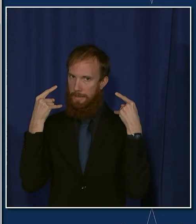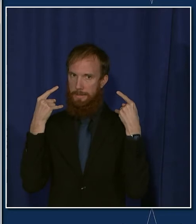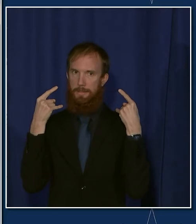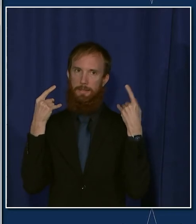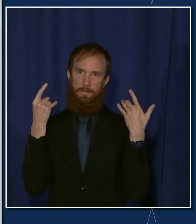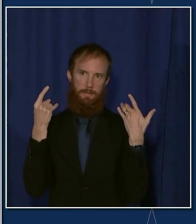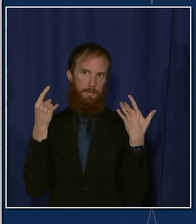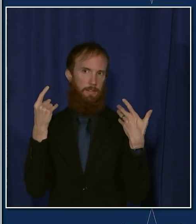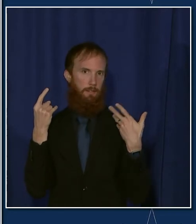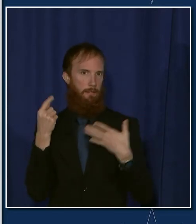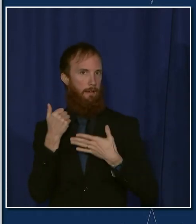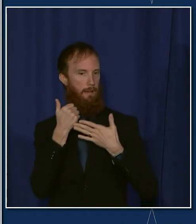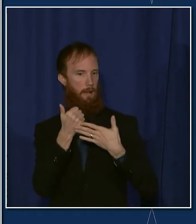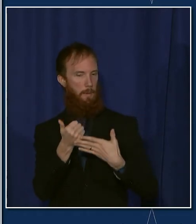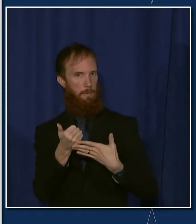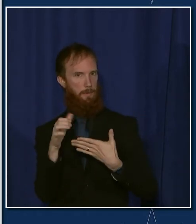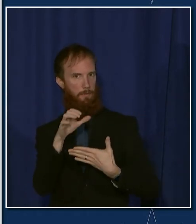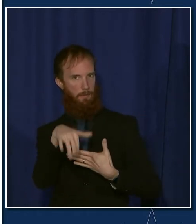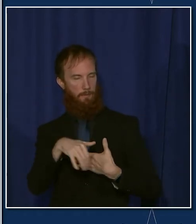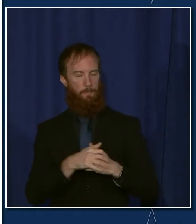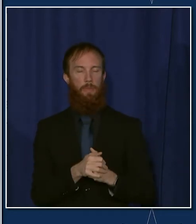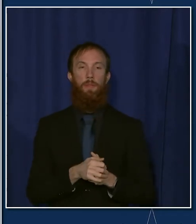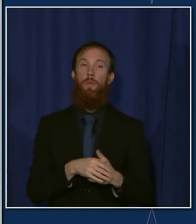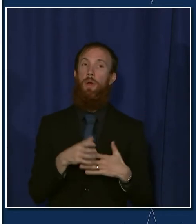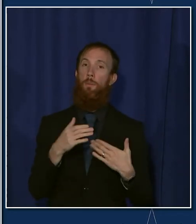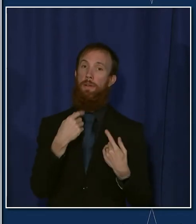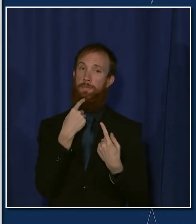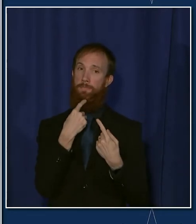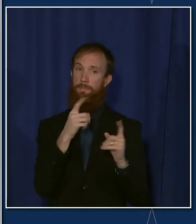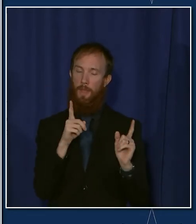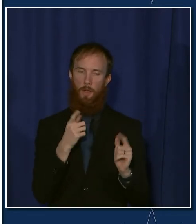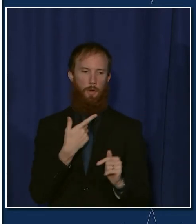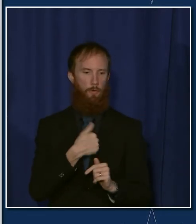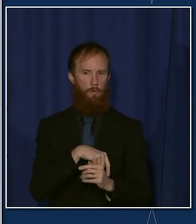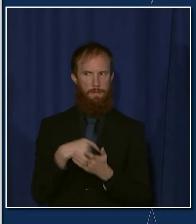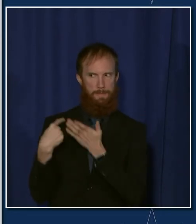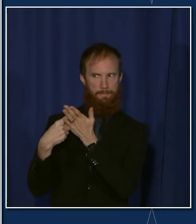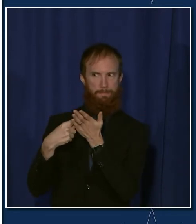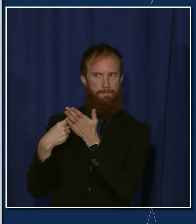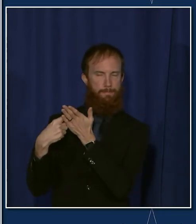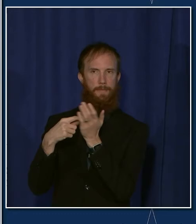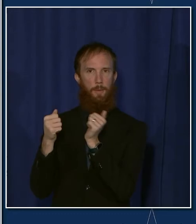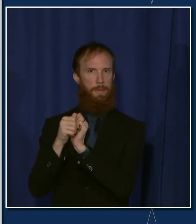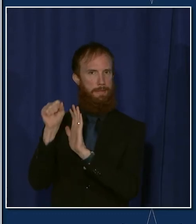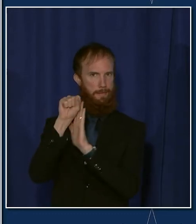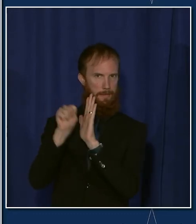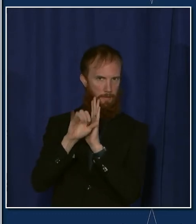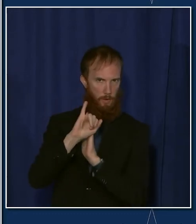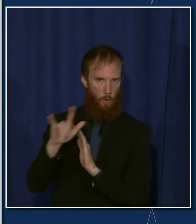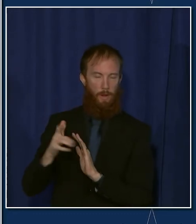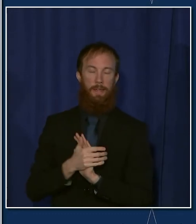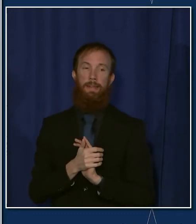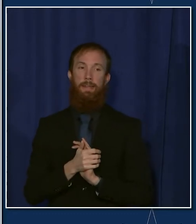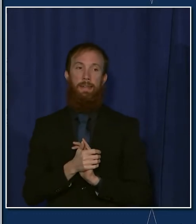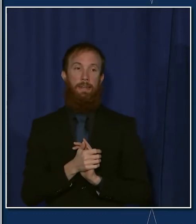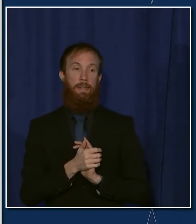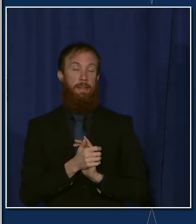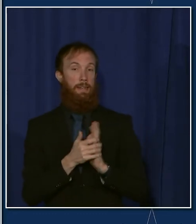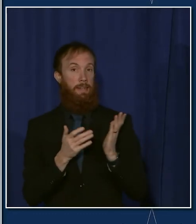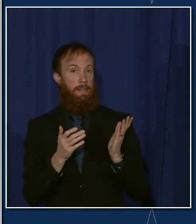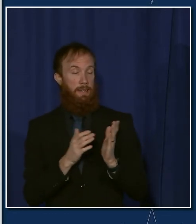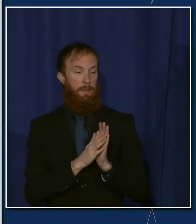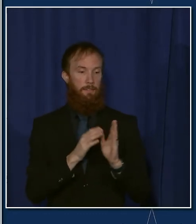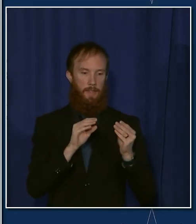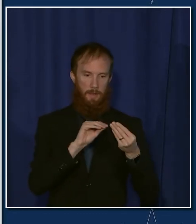part of that. What I'll say is we've been talking with the state quite a bit about this. As you know, if and when we can get back